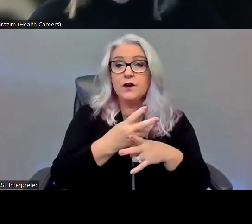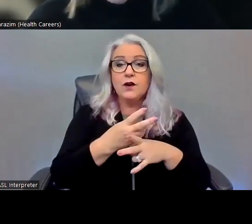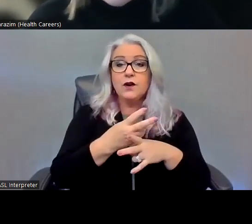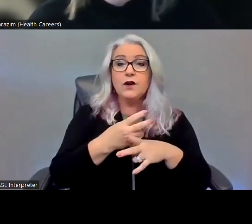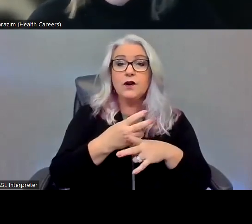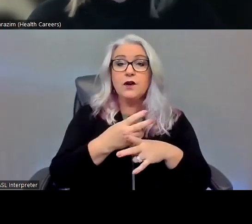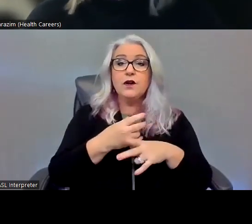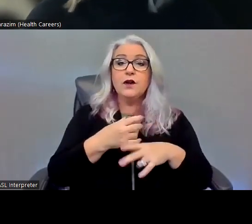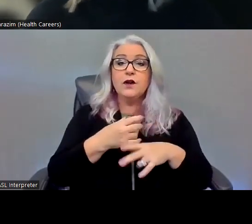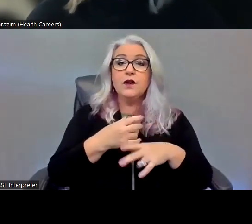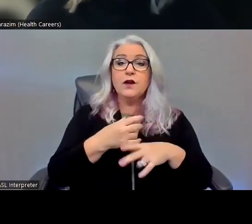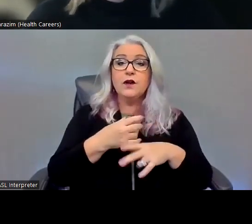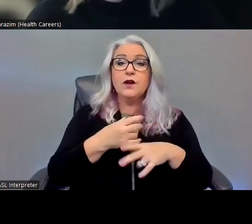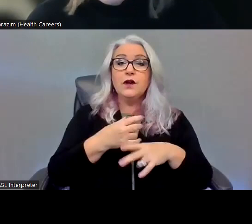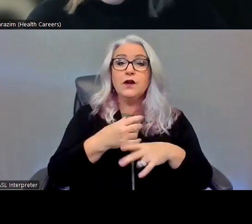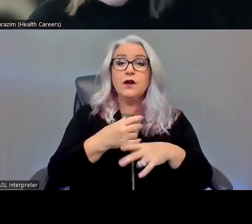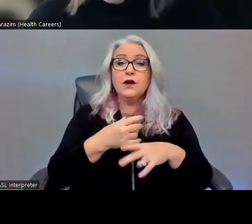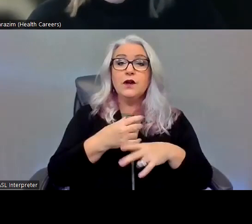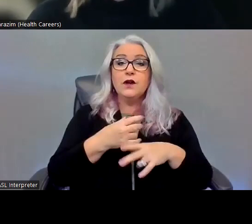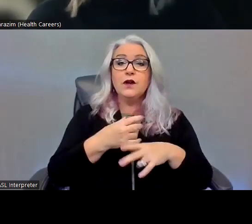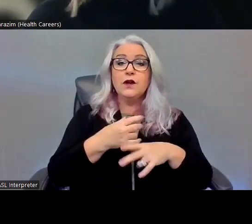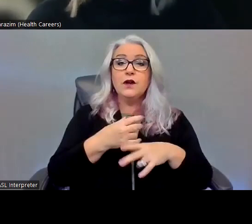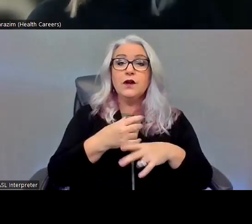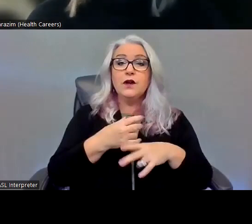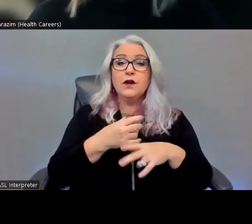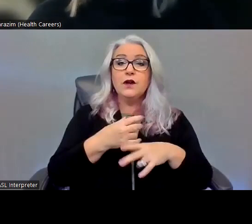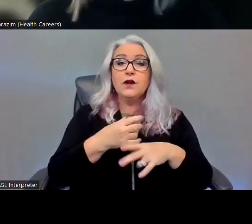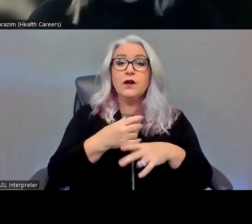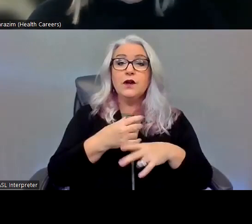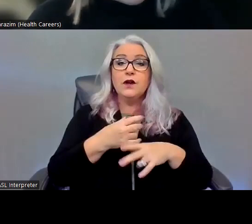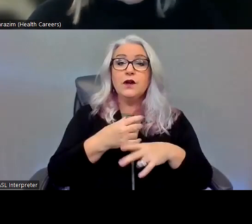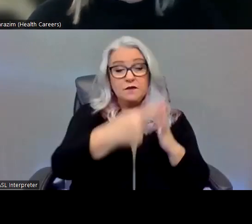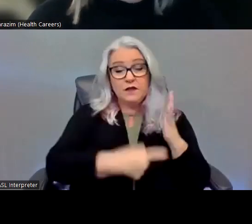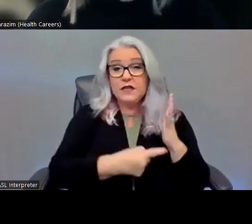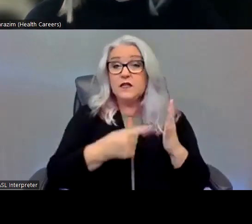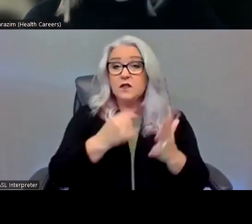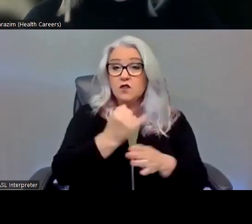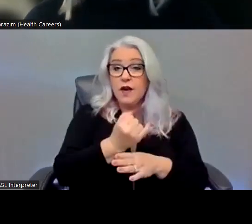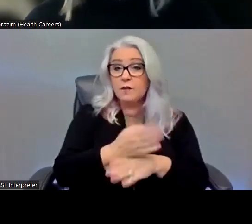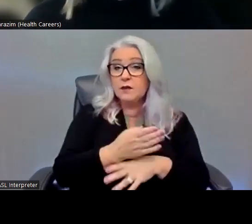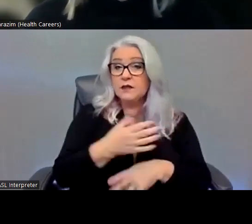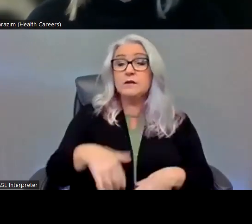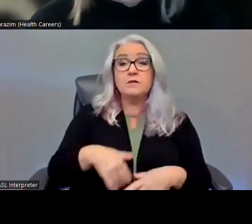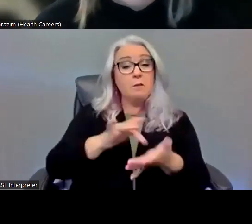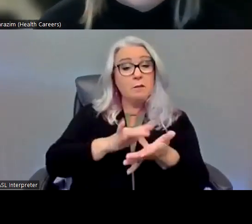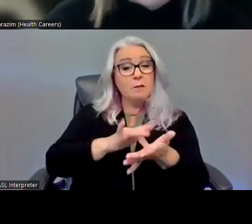attention to detail. Examples of some of these types of jobs are medical records technicians,